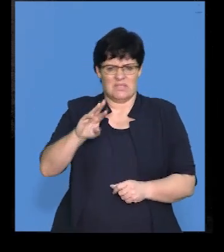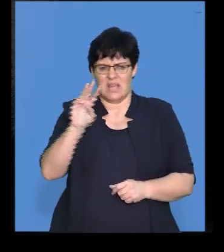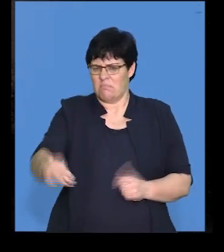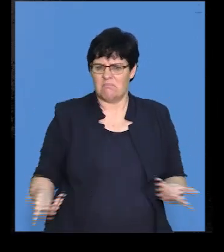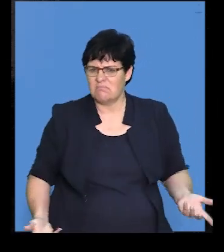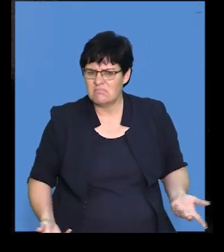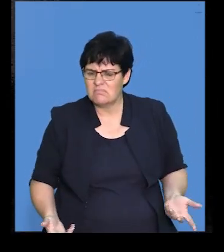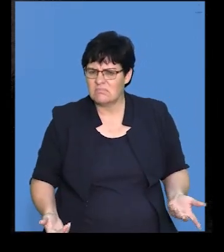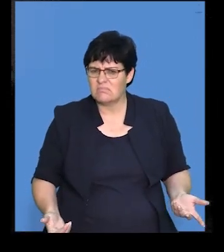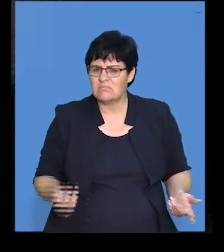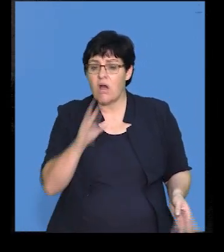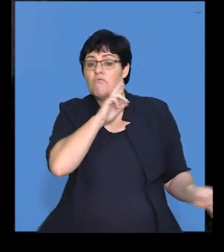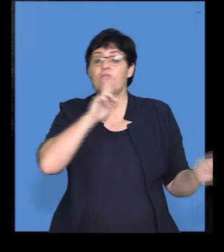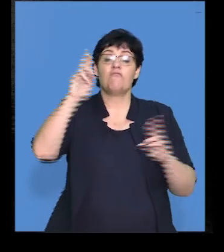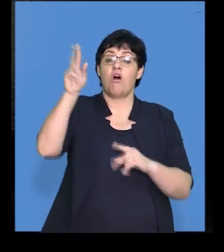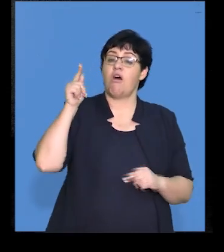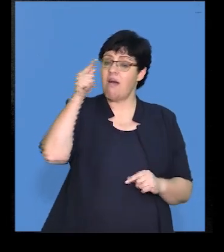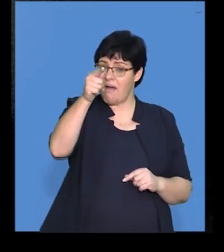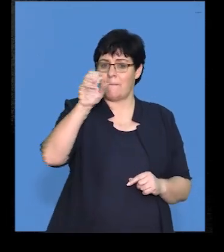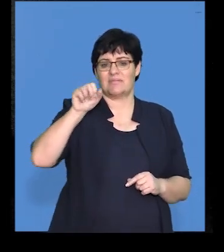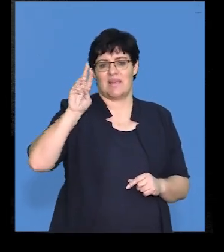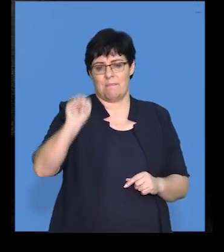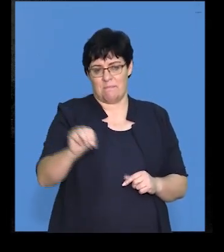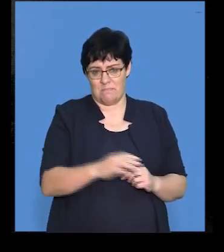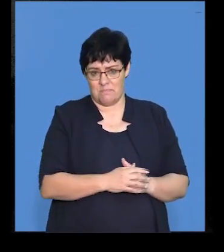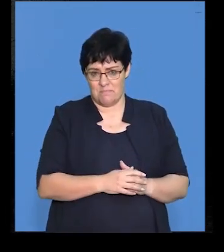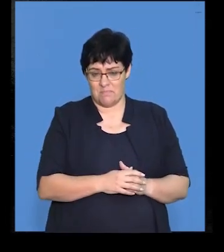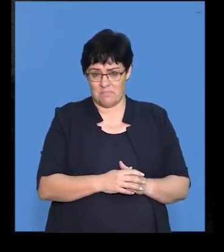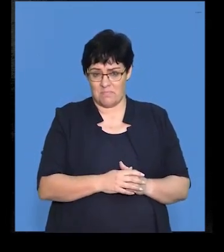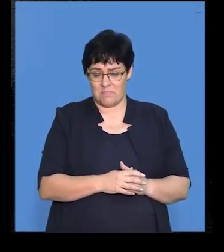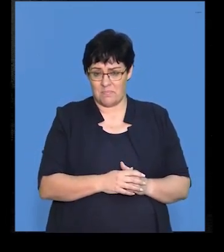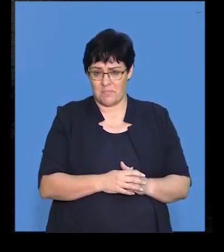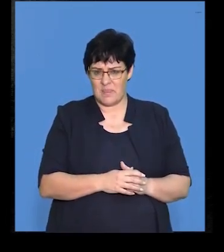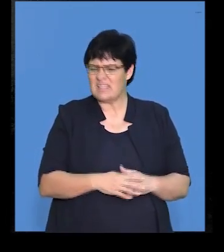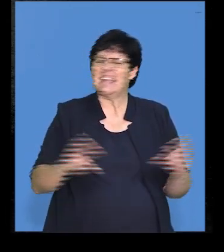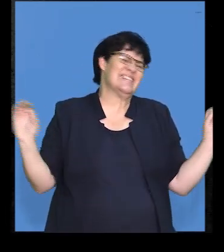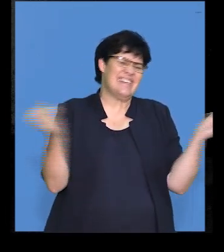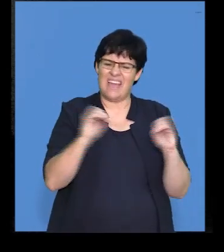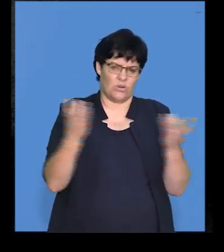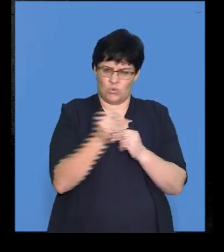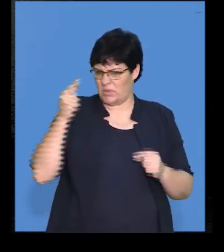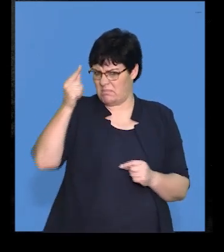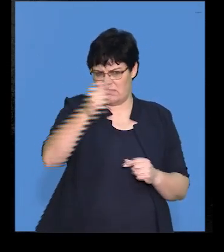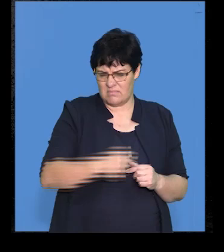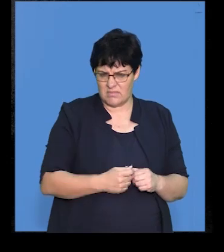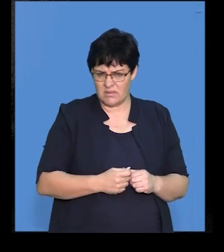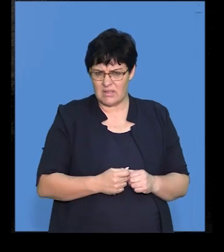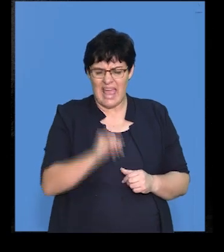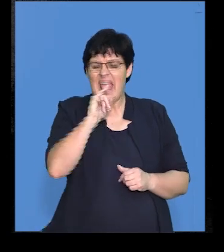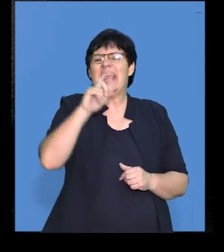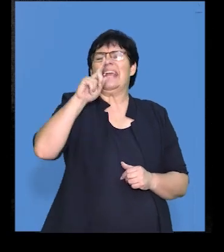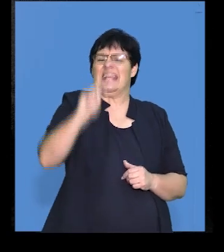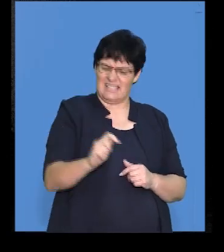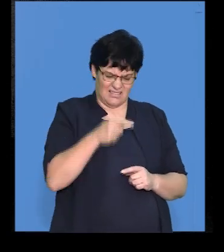he referring to? He's referring to Mr. M. It has nothing to do with him. What is the